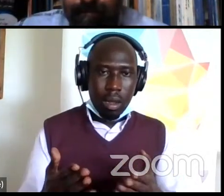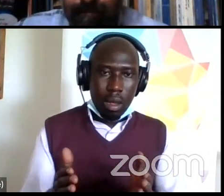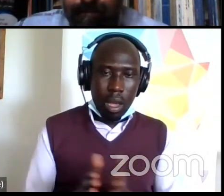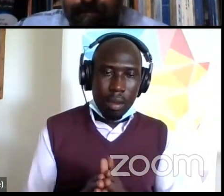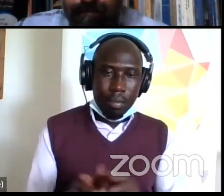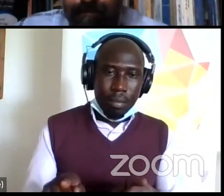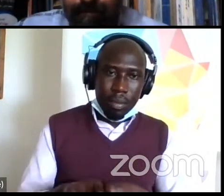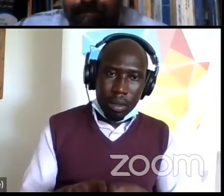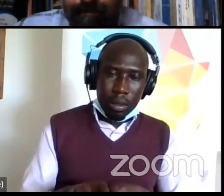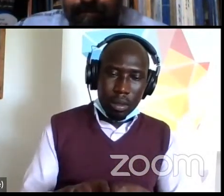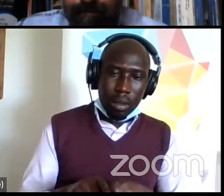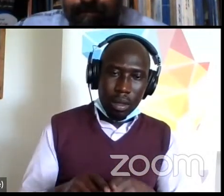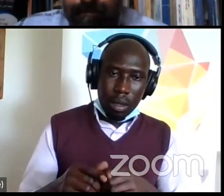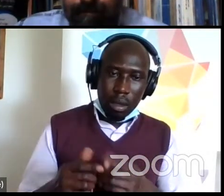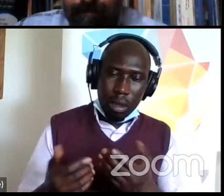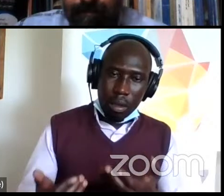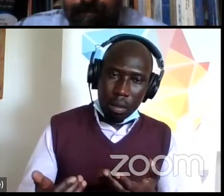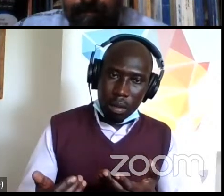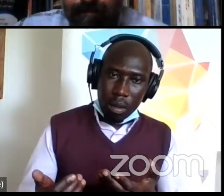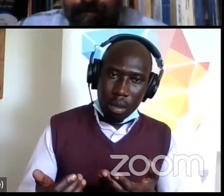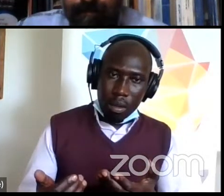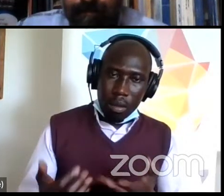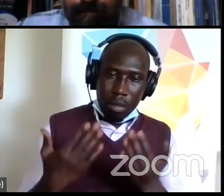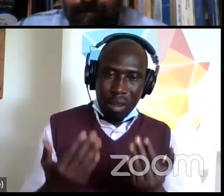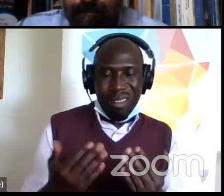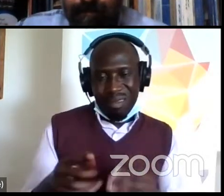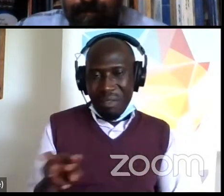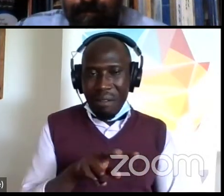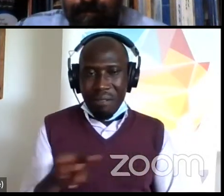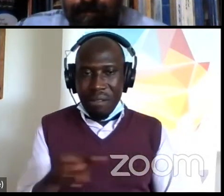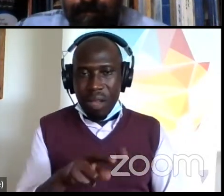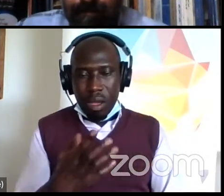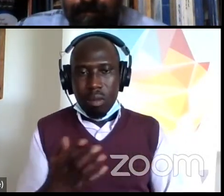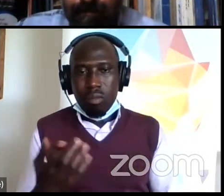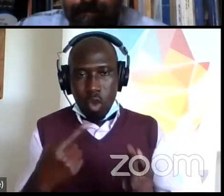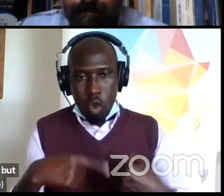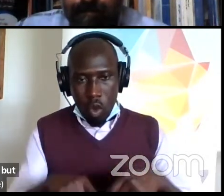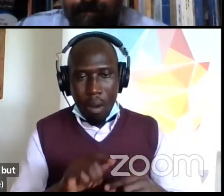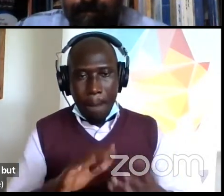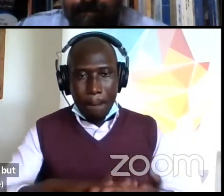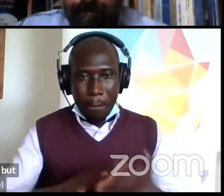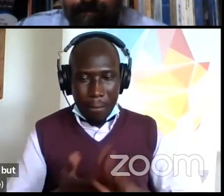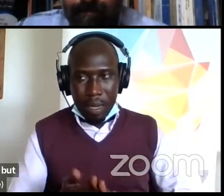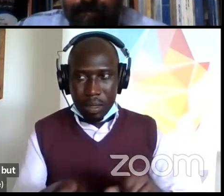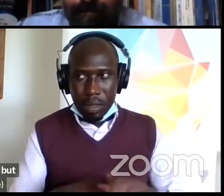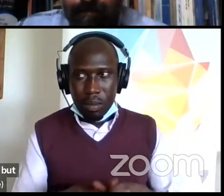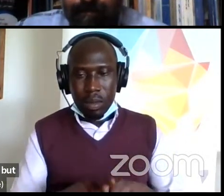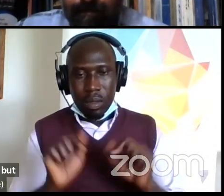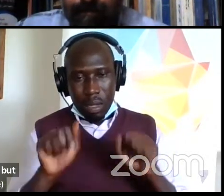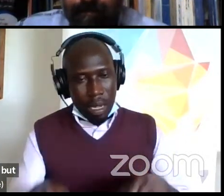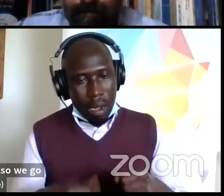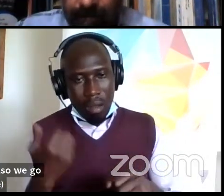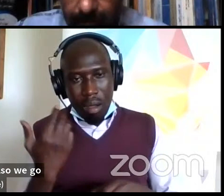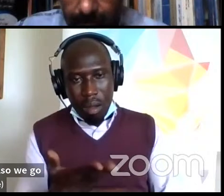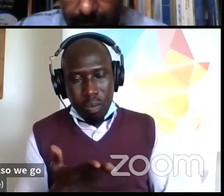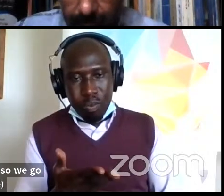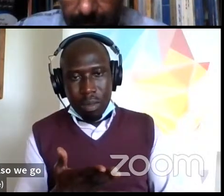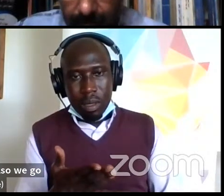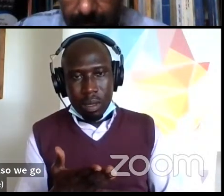defenders. So yeah, it's like a whole package, but also if we go deeper into technicalities,